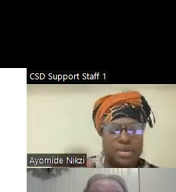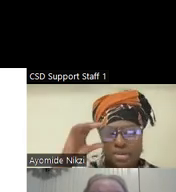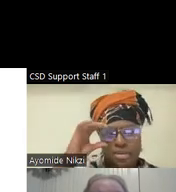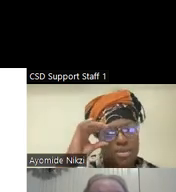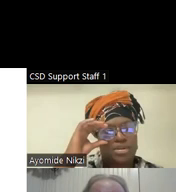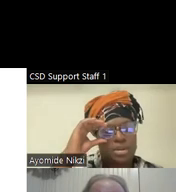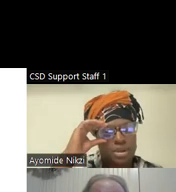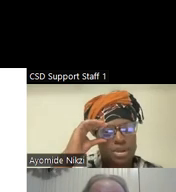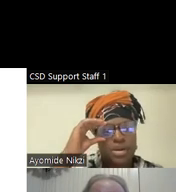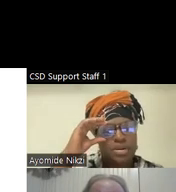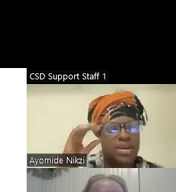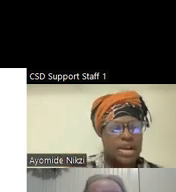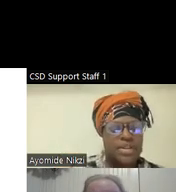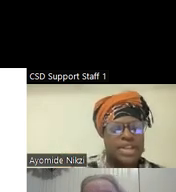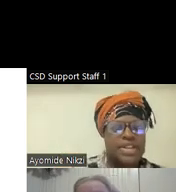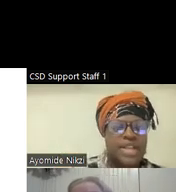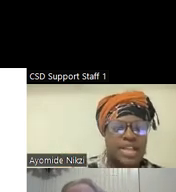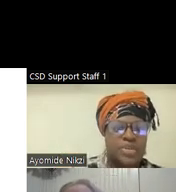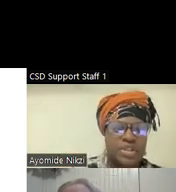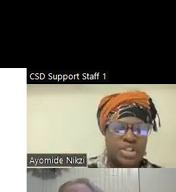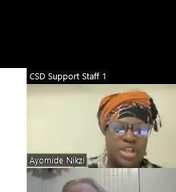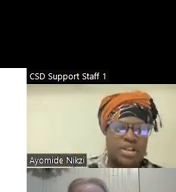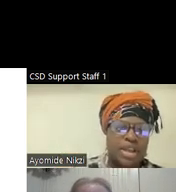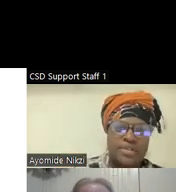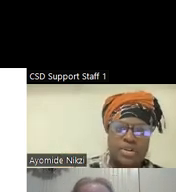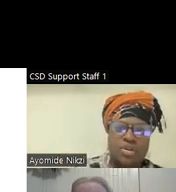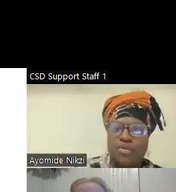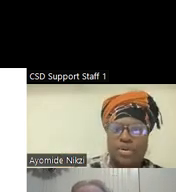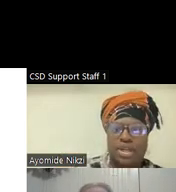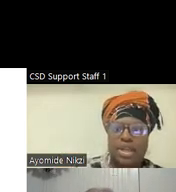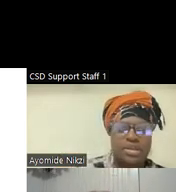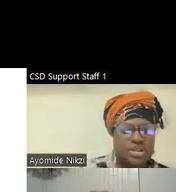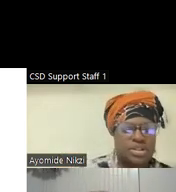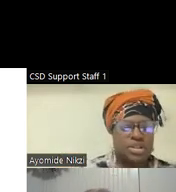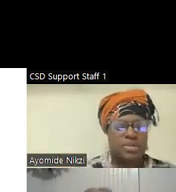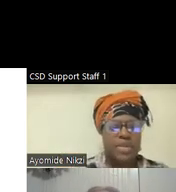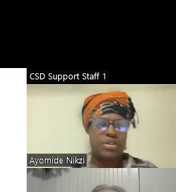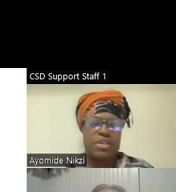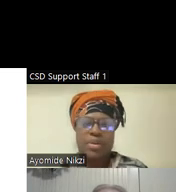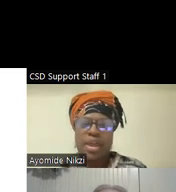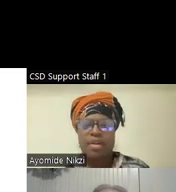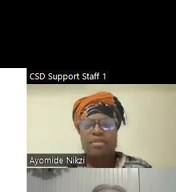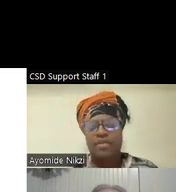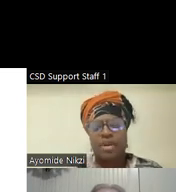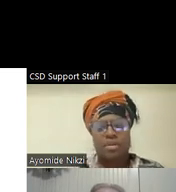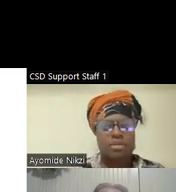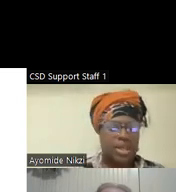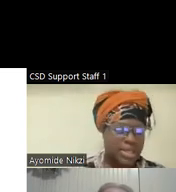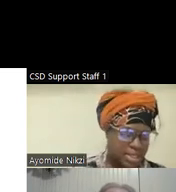Okay. So now that this has been changed, I have to go over it again just to make sure that we